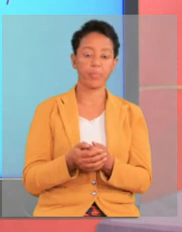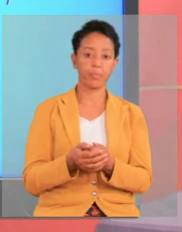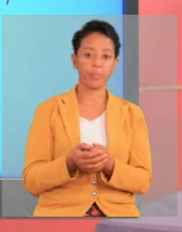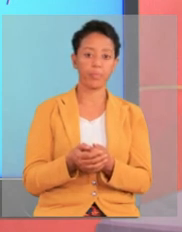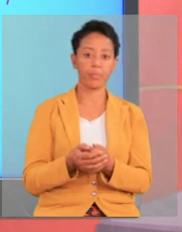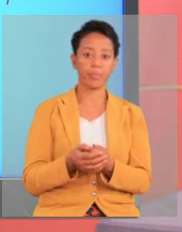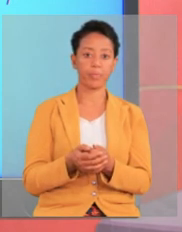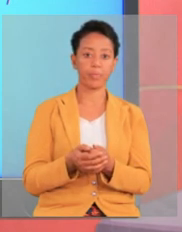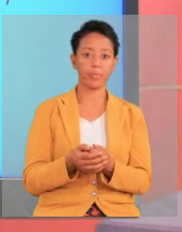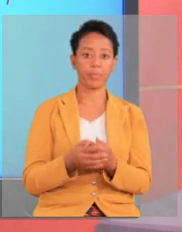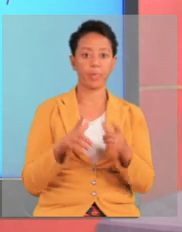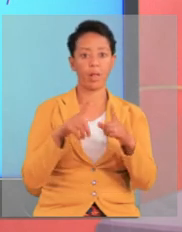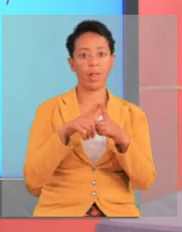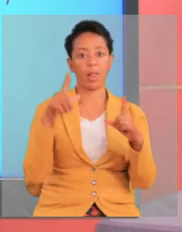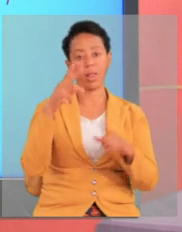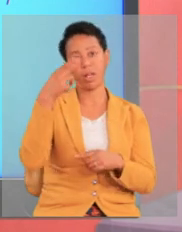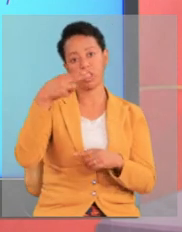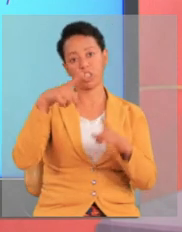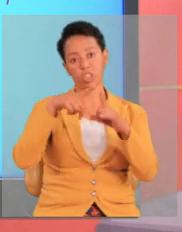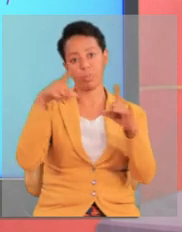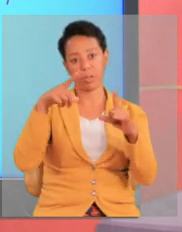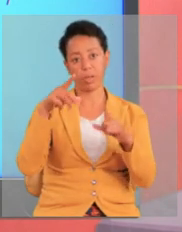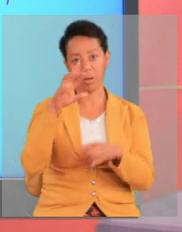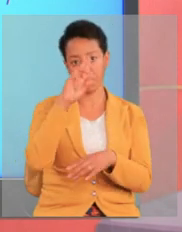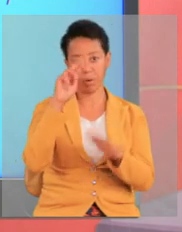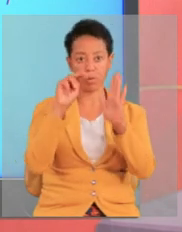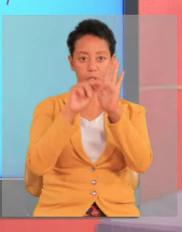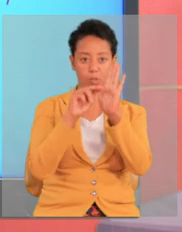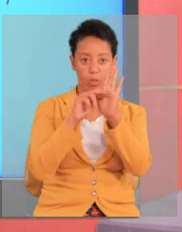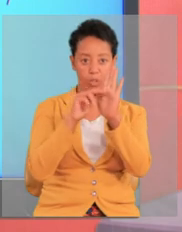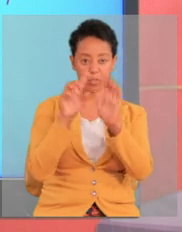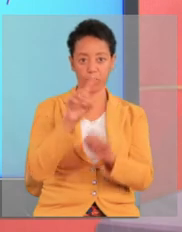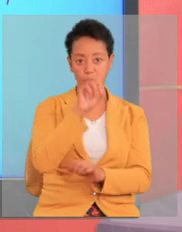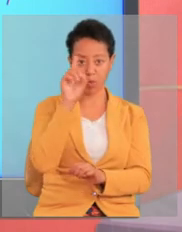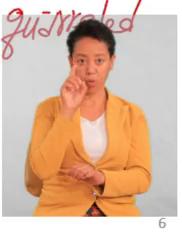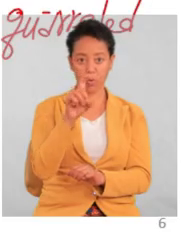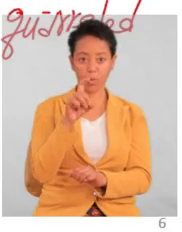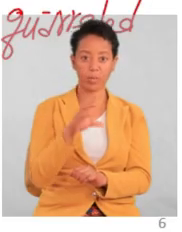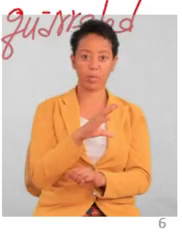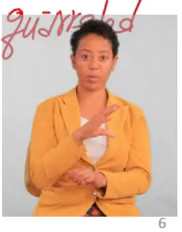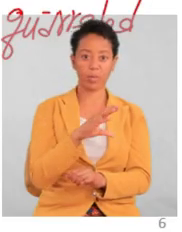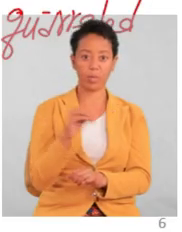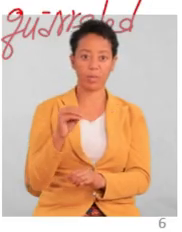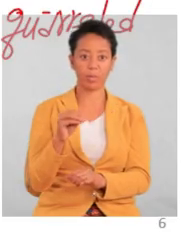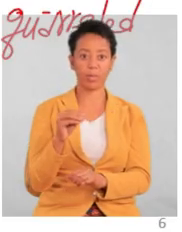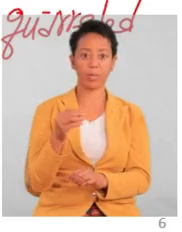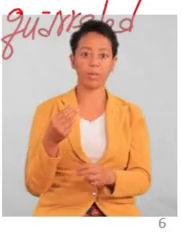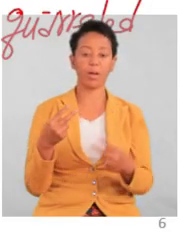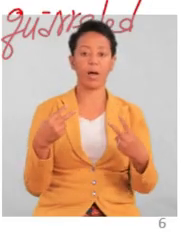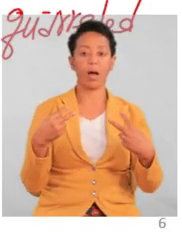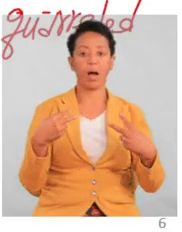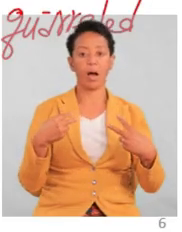have, H must be, that's capital, because this is an interrogative question. And then, have you